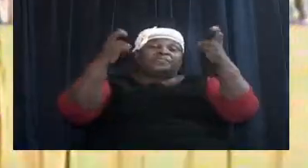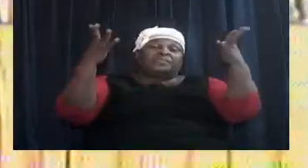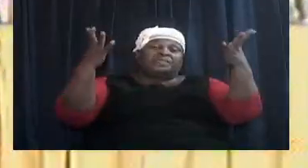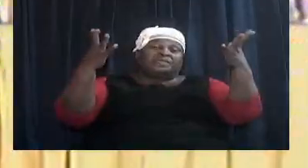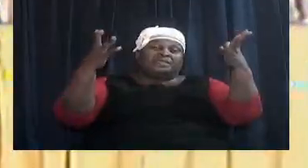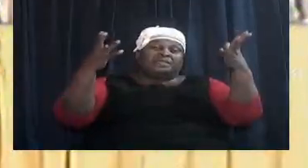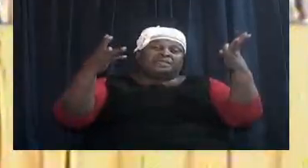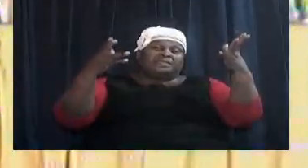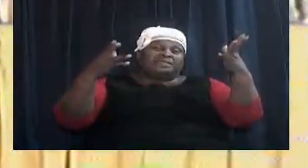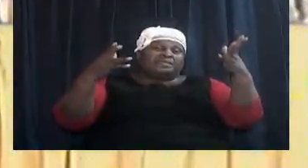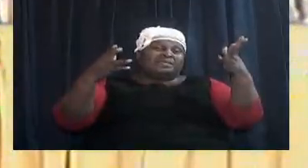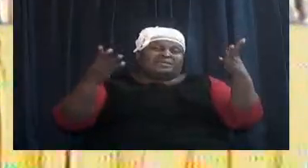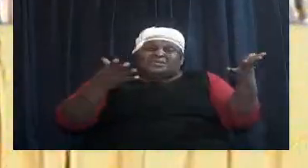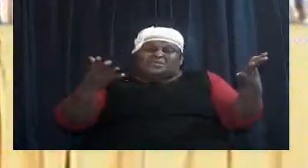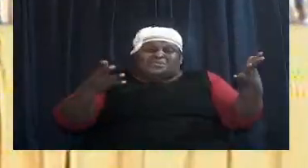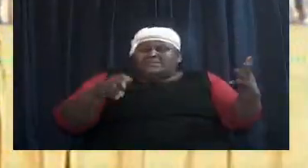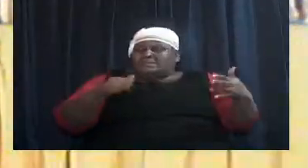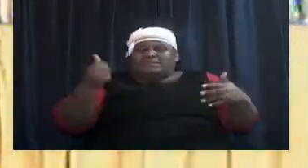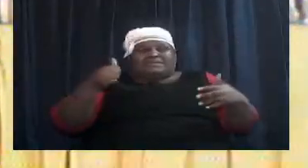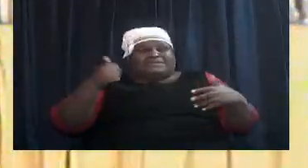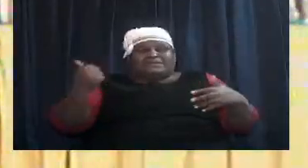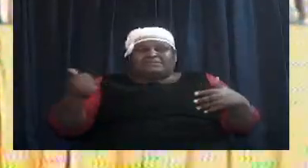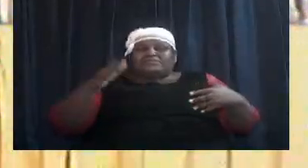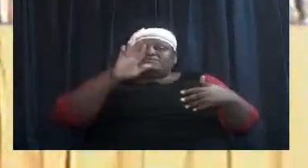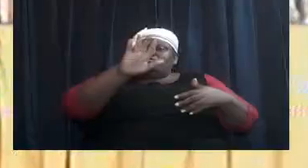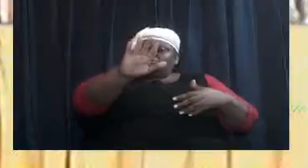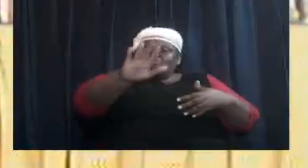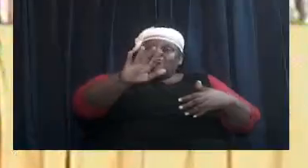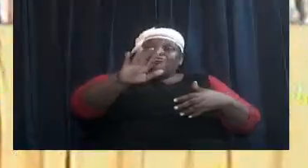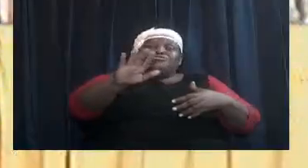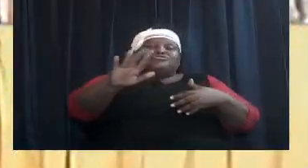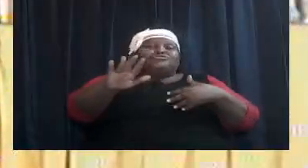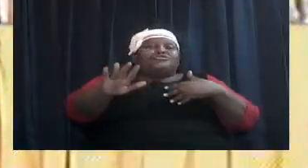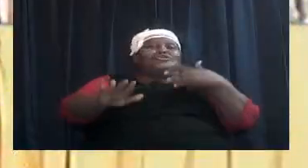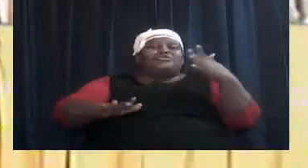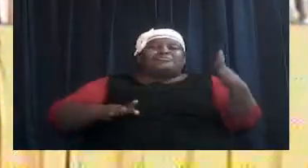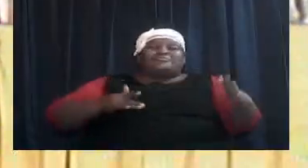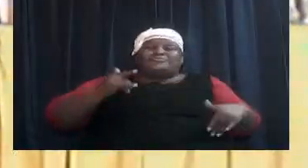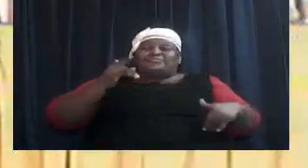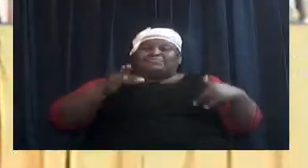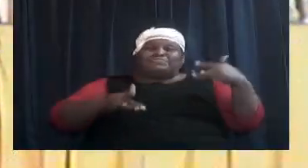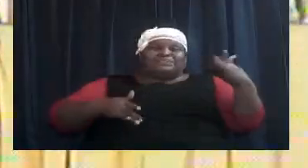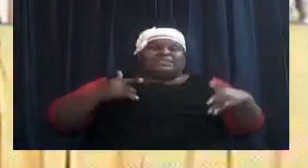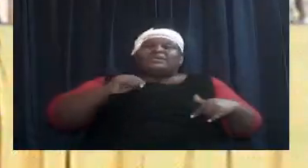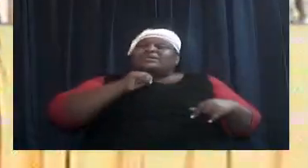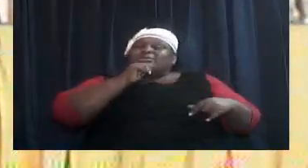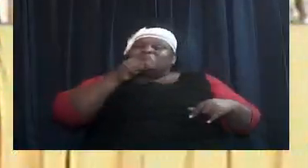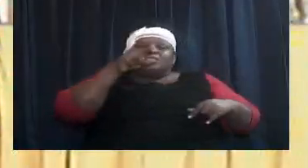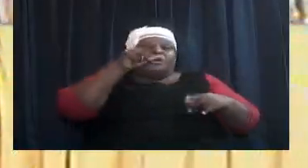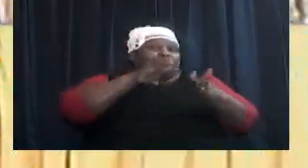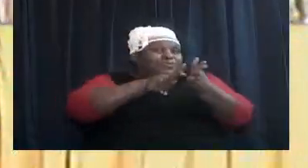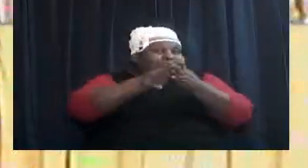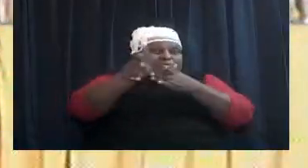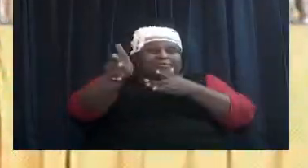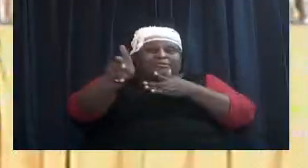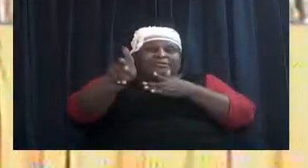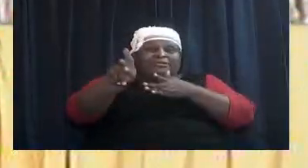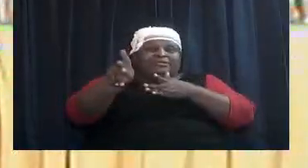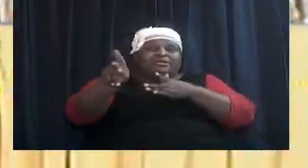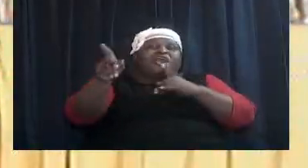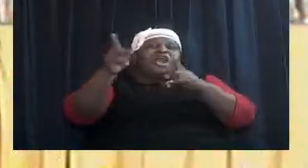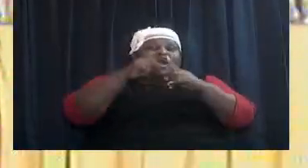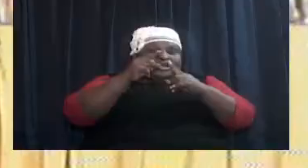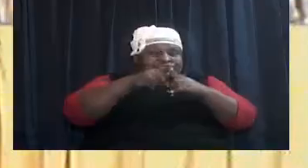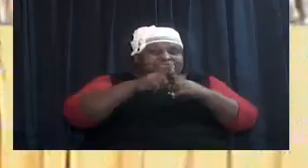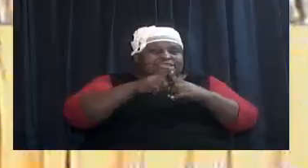Whatever else your motivation is, it is not pure unless it